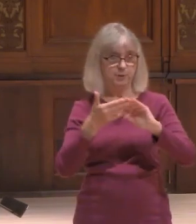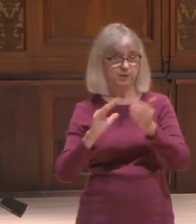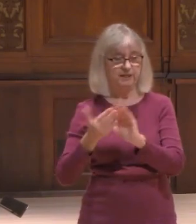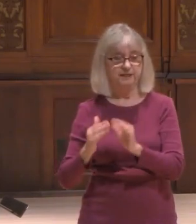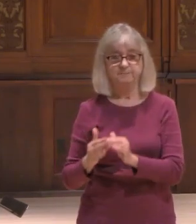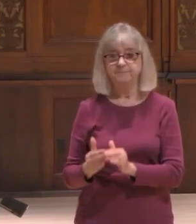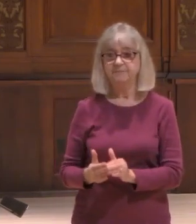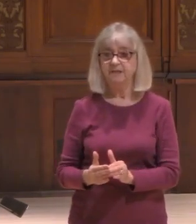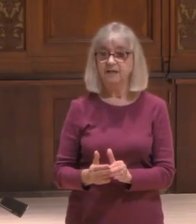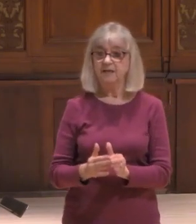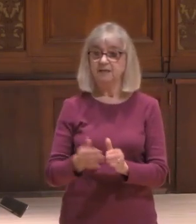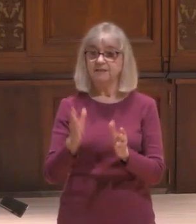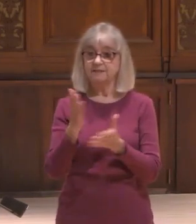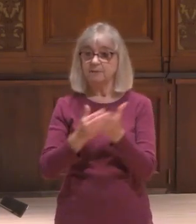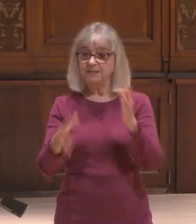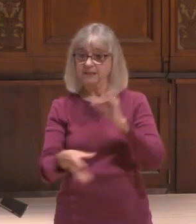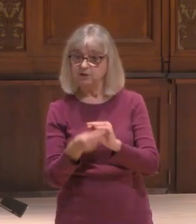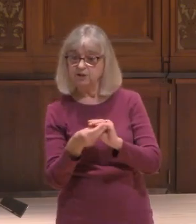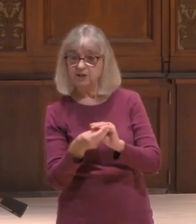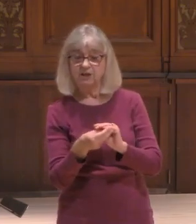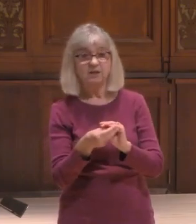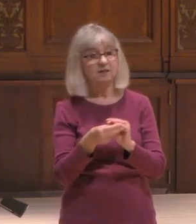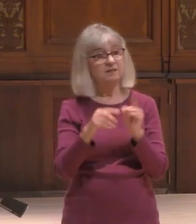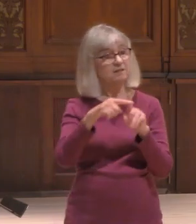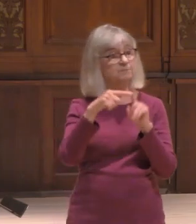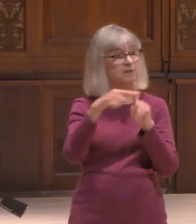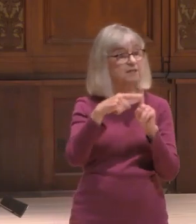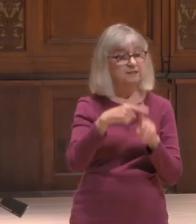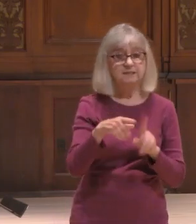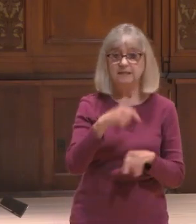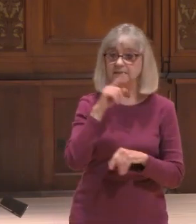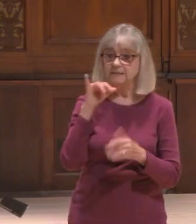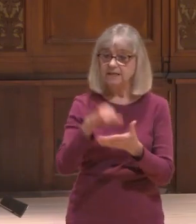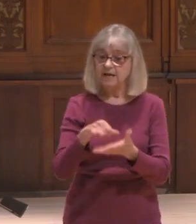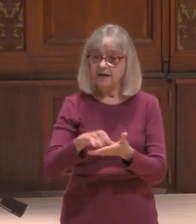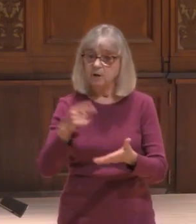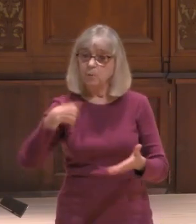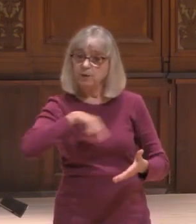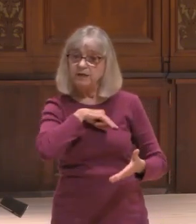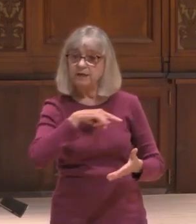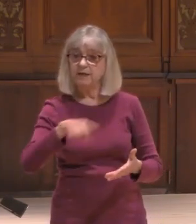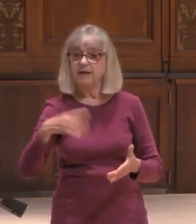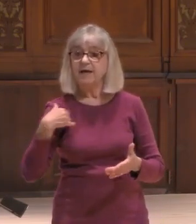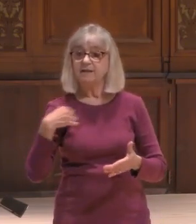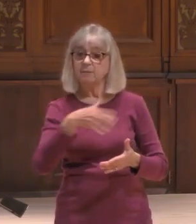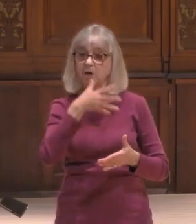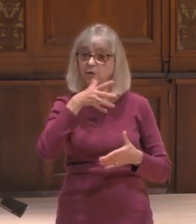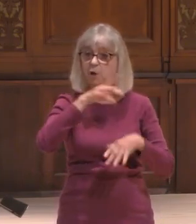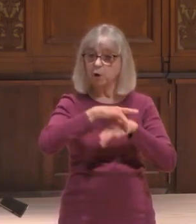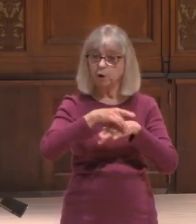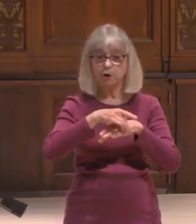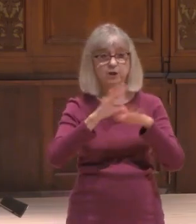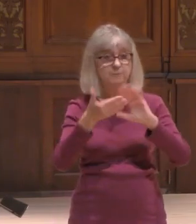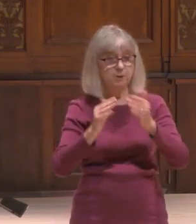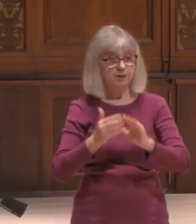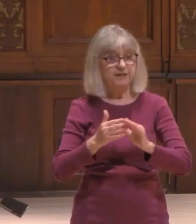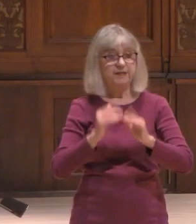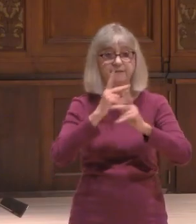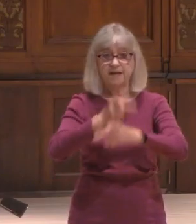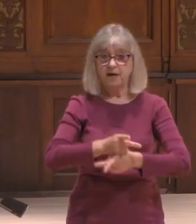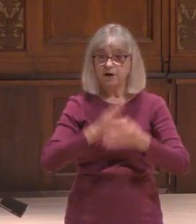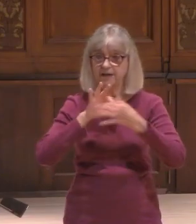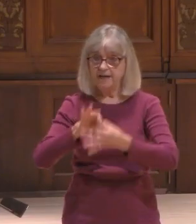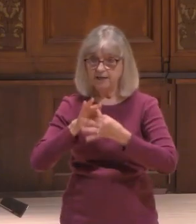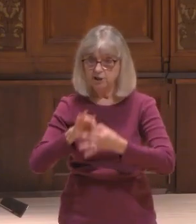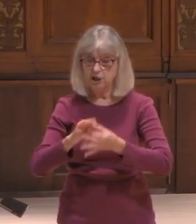A few additional highlights is that we started the Mother Earth community and the Caring Connection together. And we led on marriage